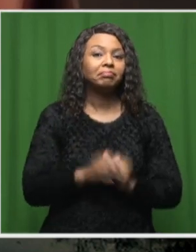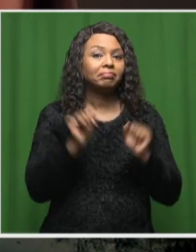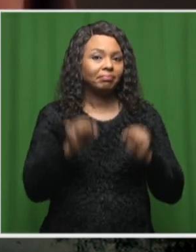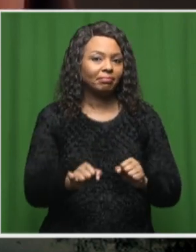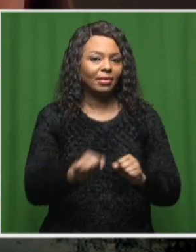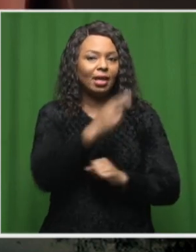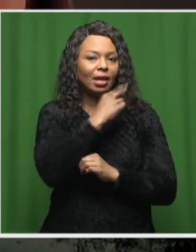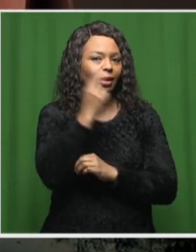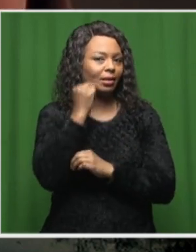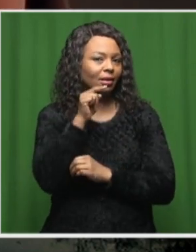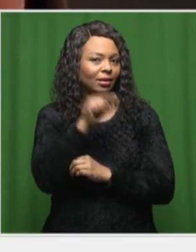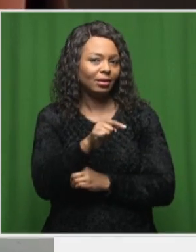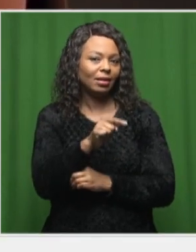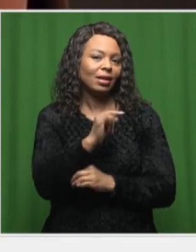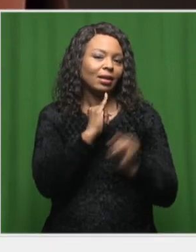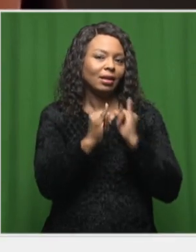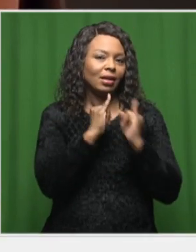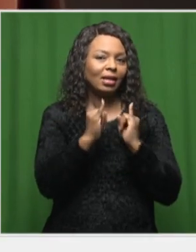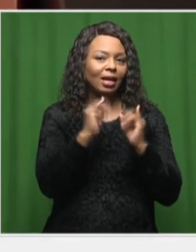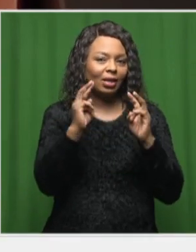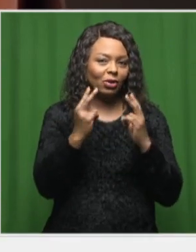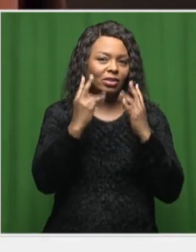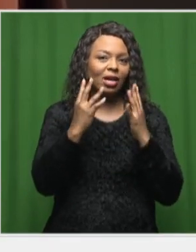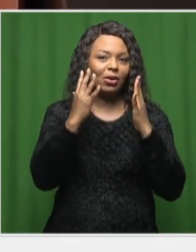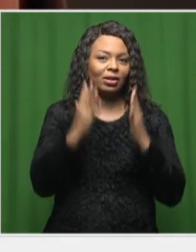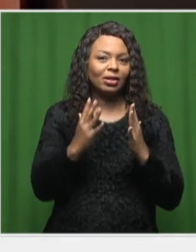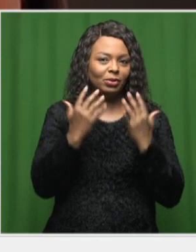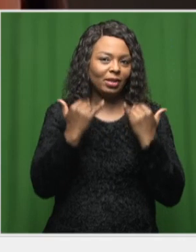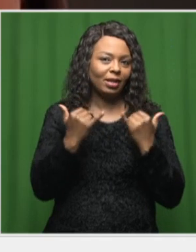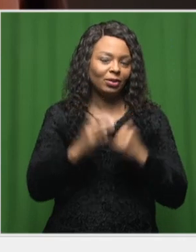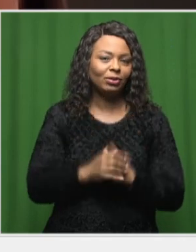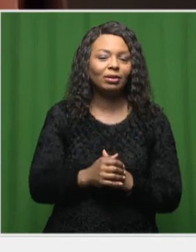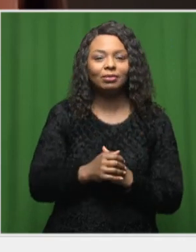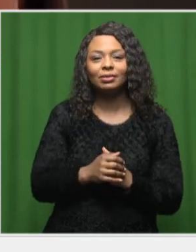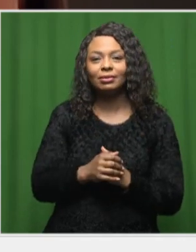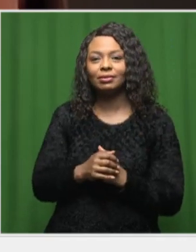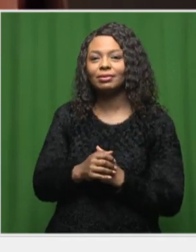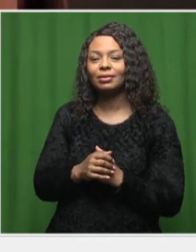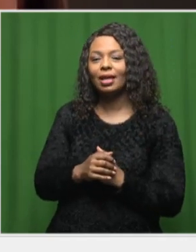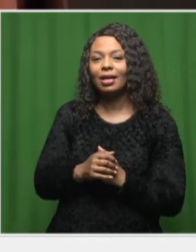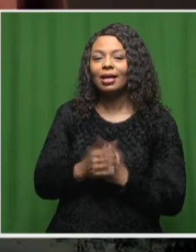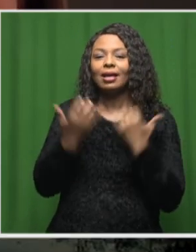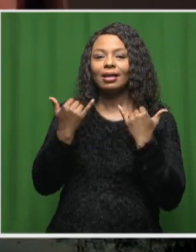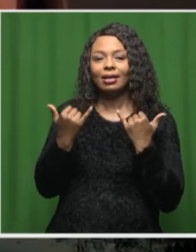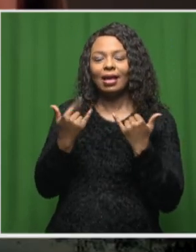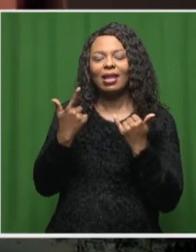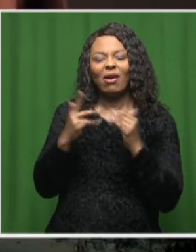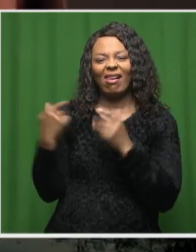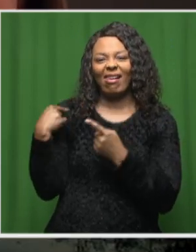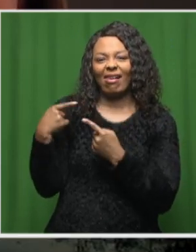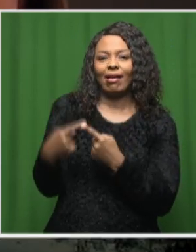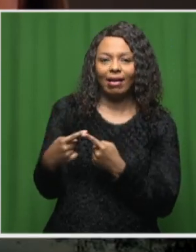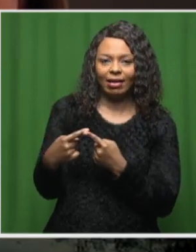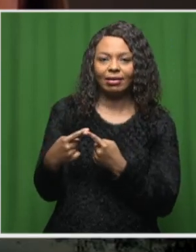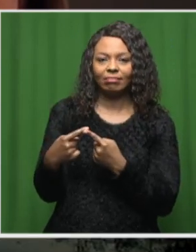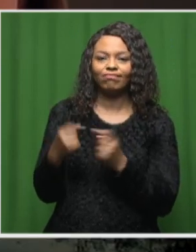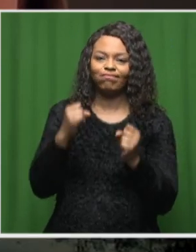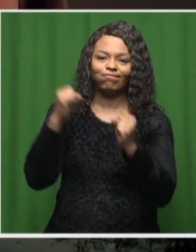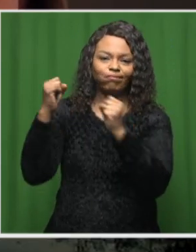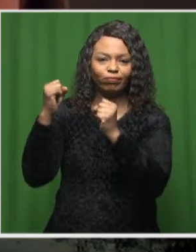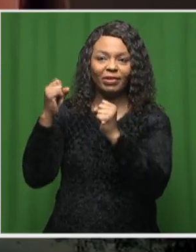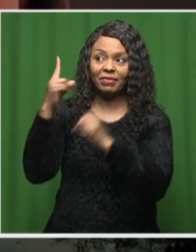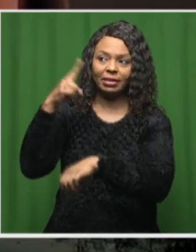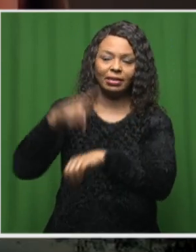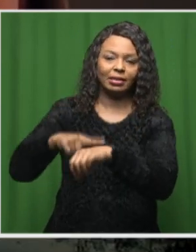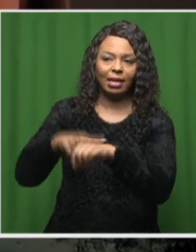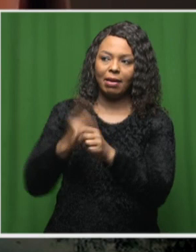lovely to be with you and the viewers today. Blood pressure. We've spoken about this for a very long time. I know this is not the first time you and I have